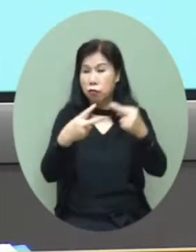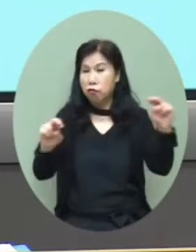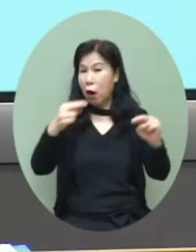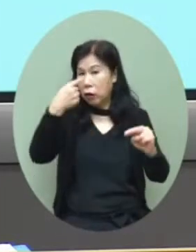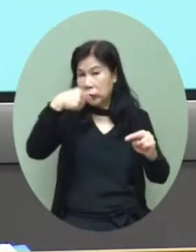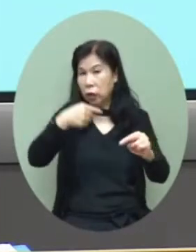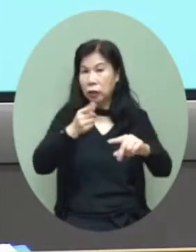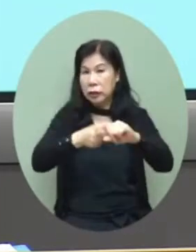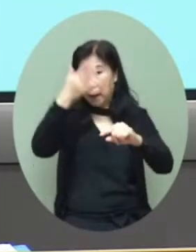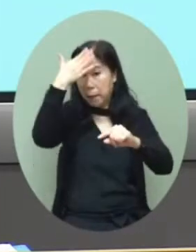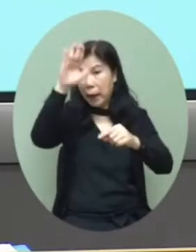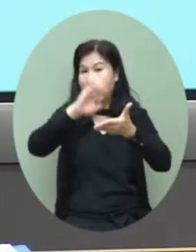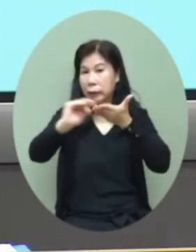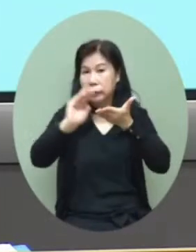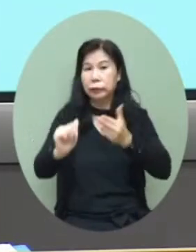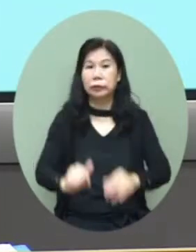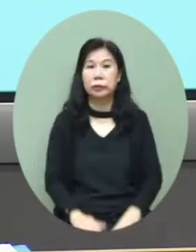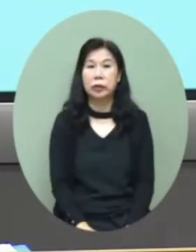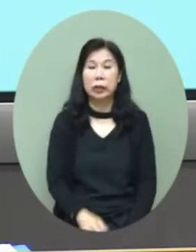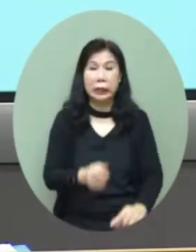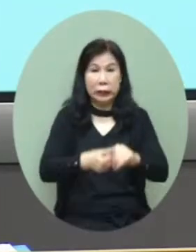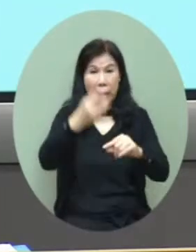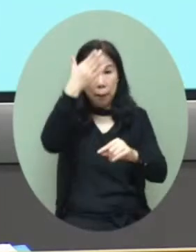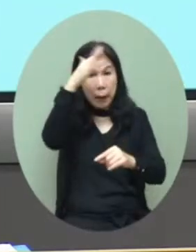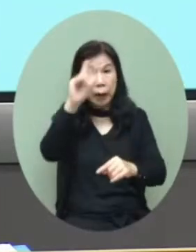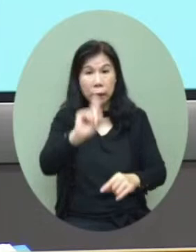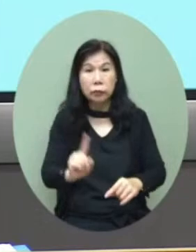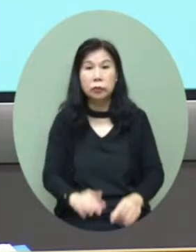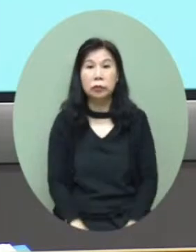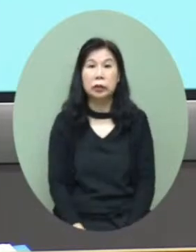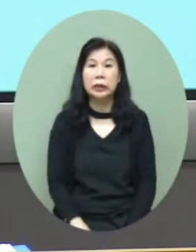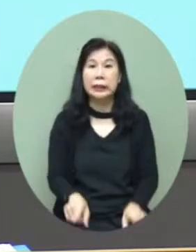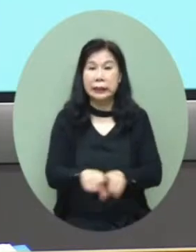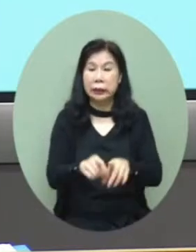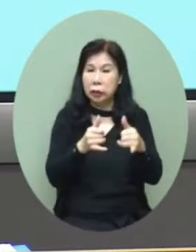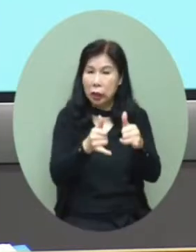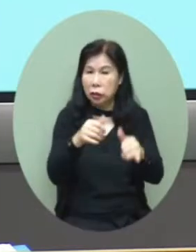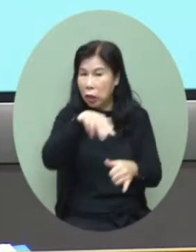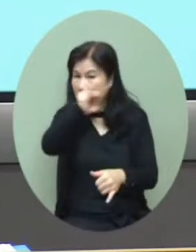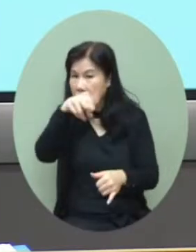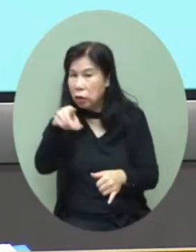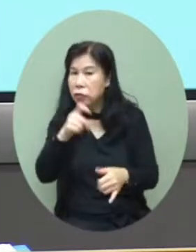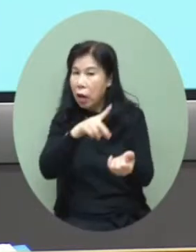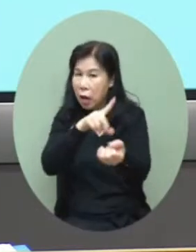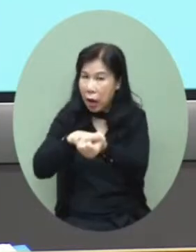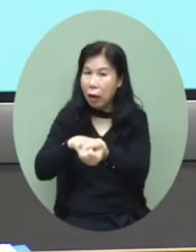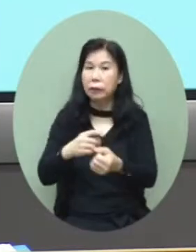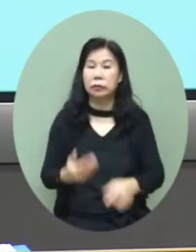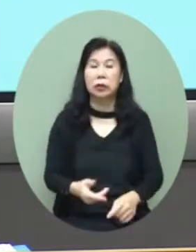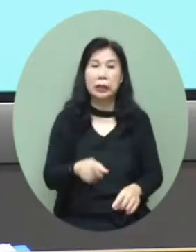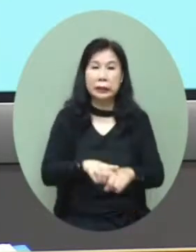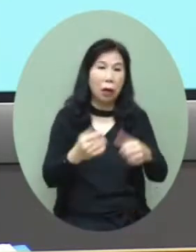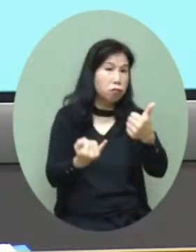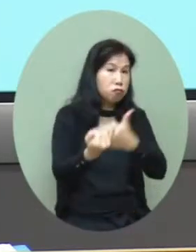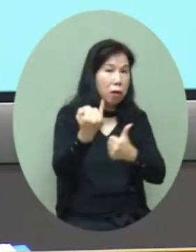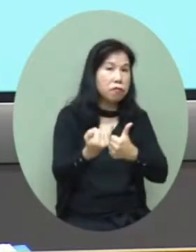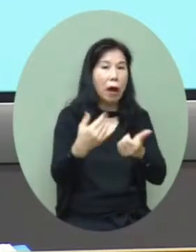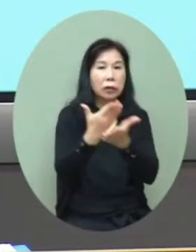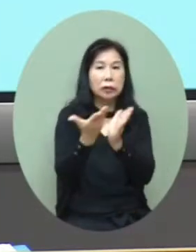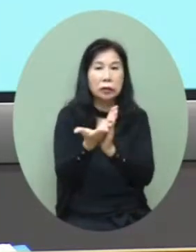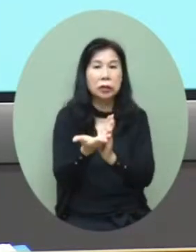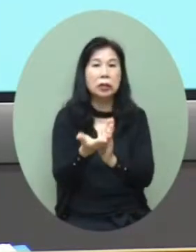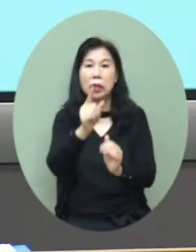record or information about these people. We would know whether they have performed the test.